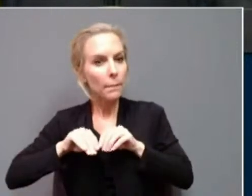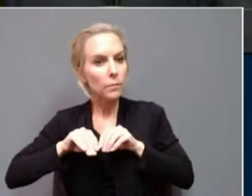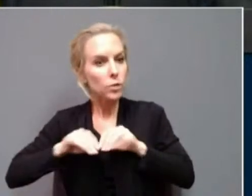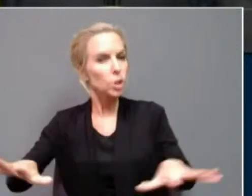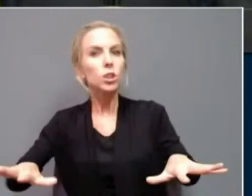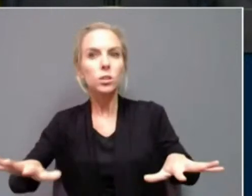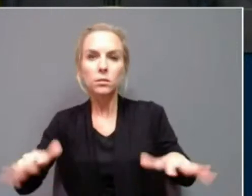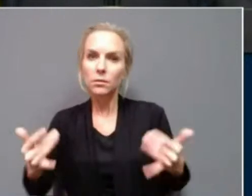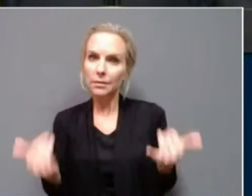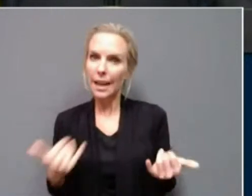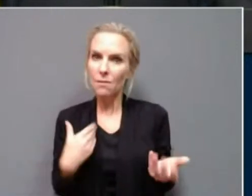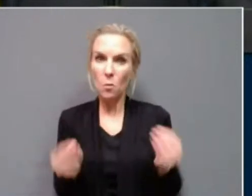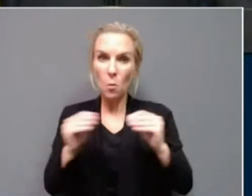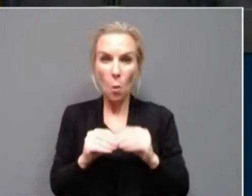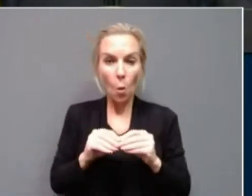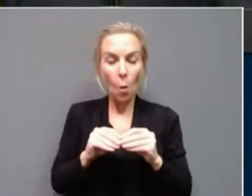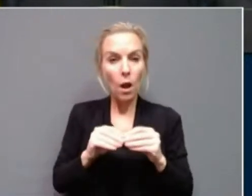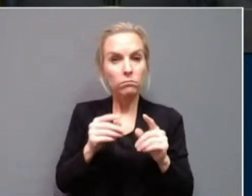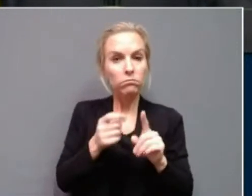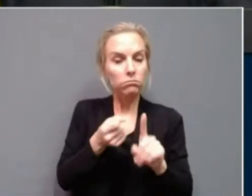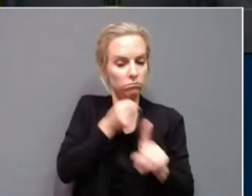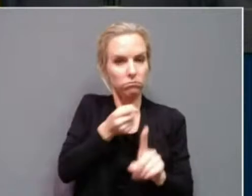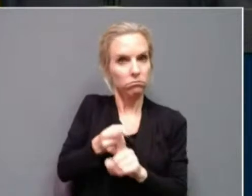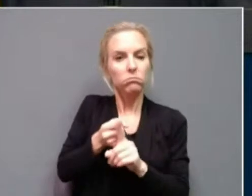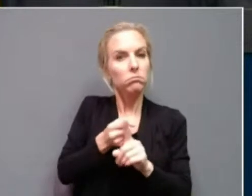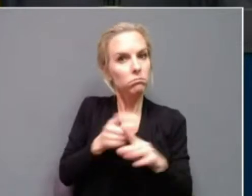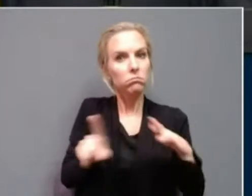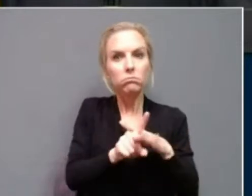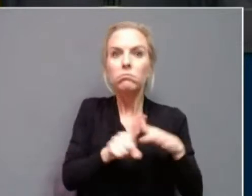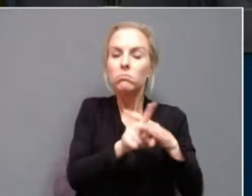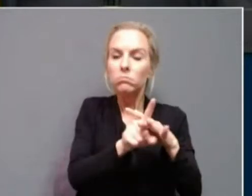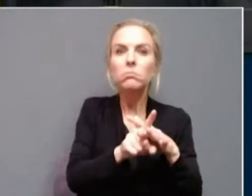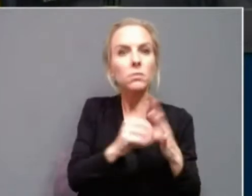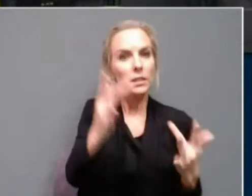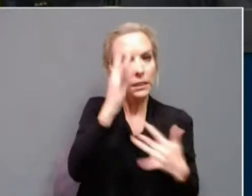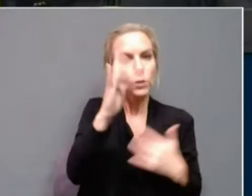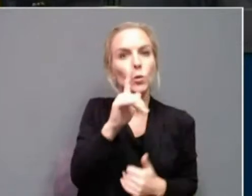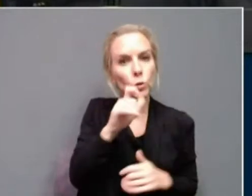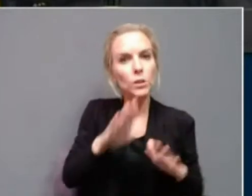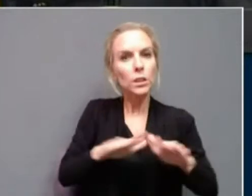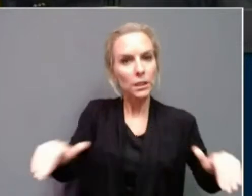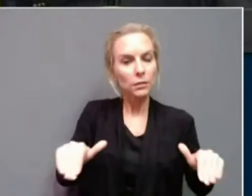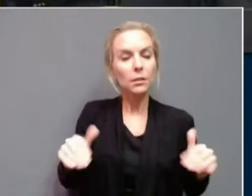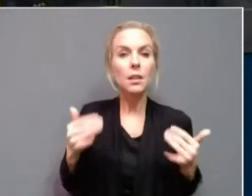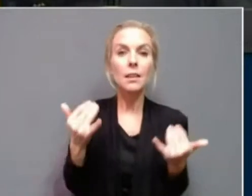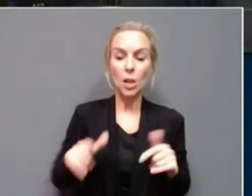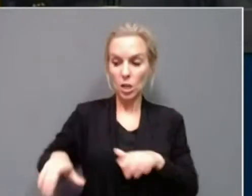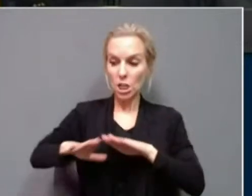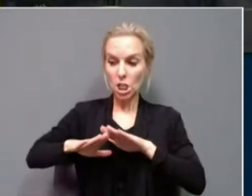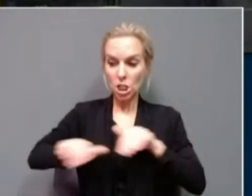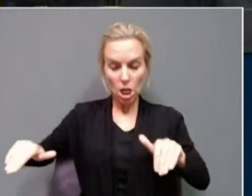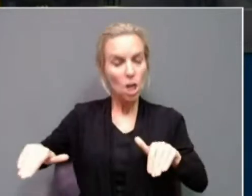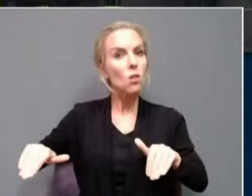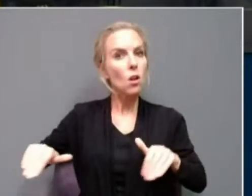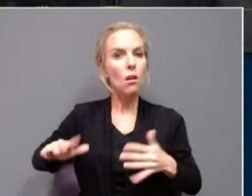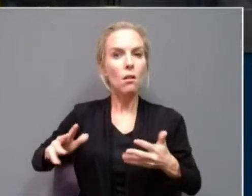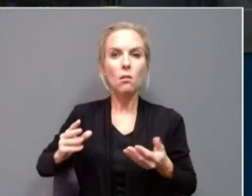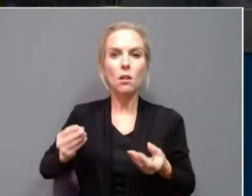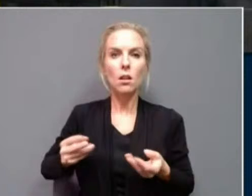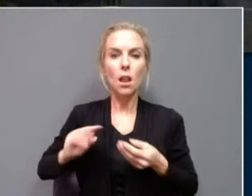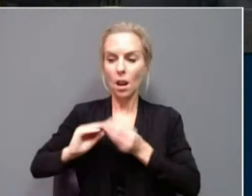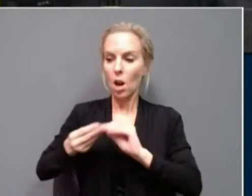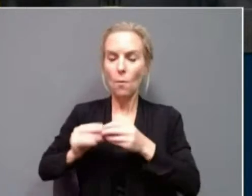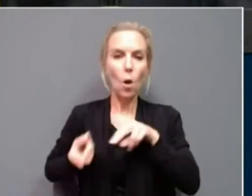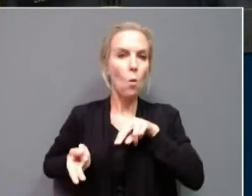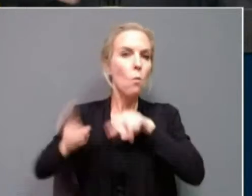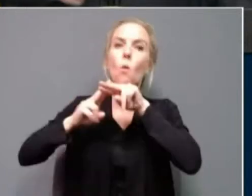cases in children and we have more admissions of kids, more kids in the